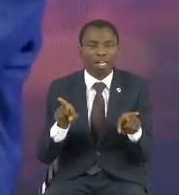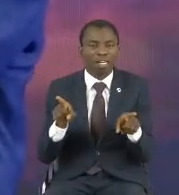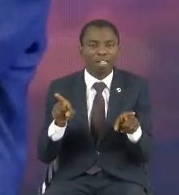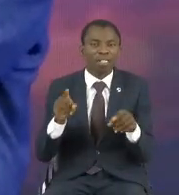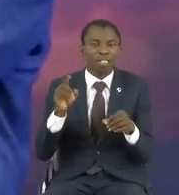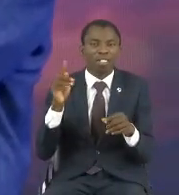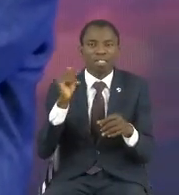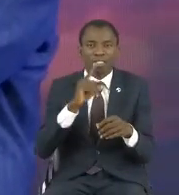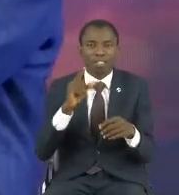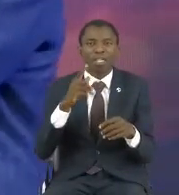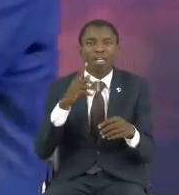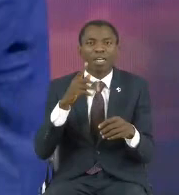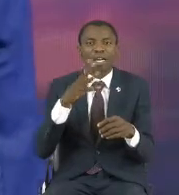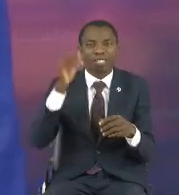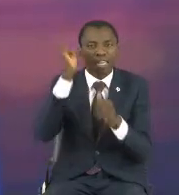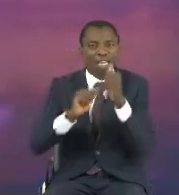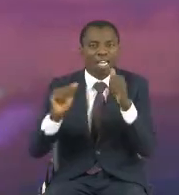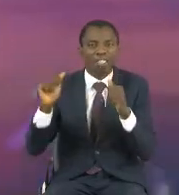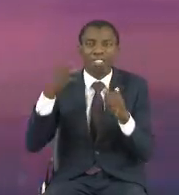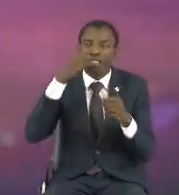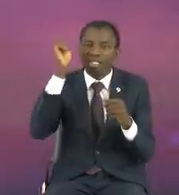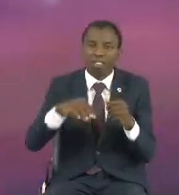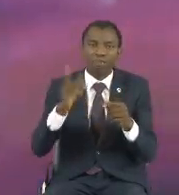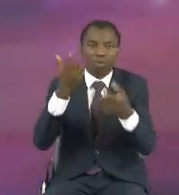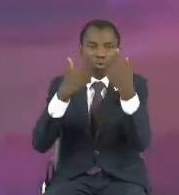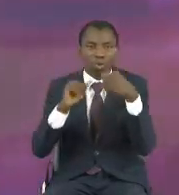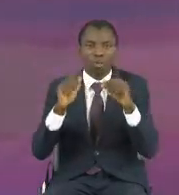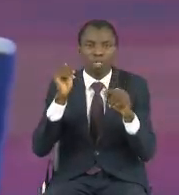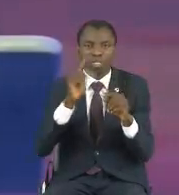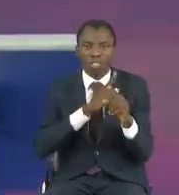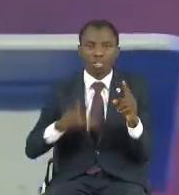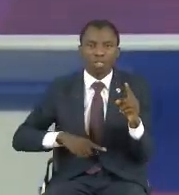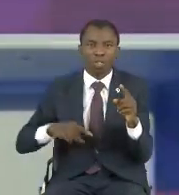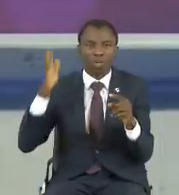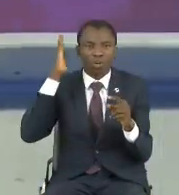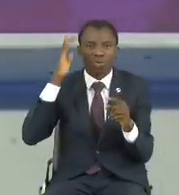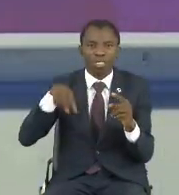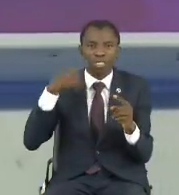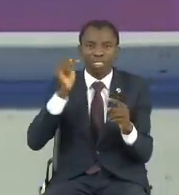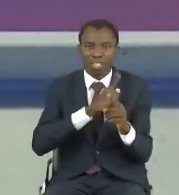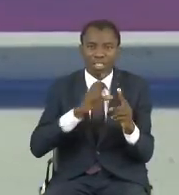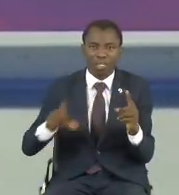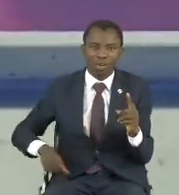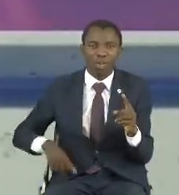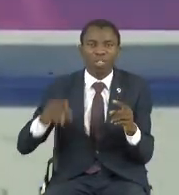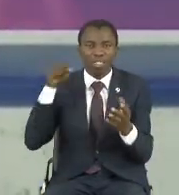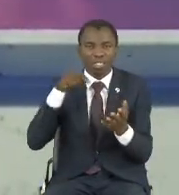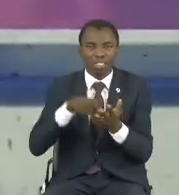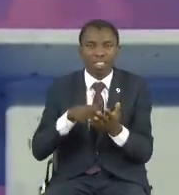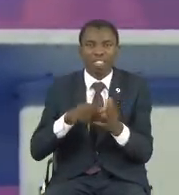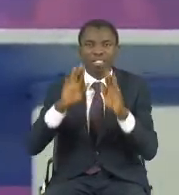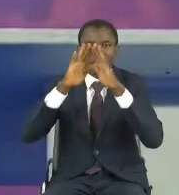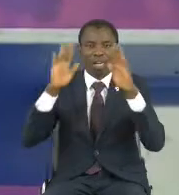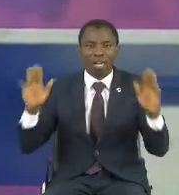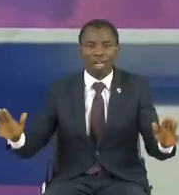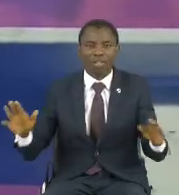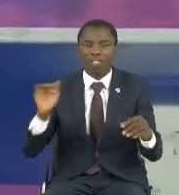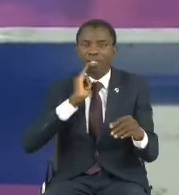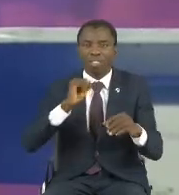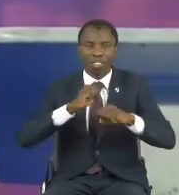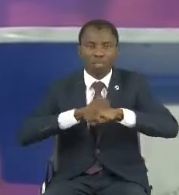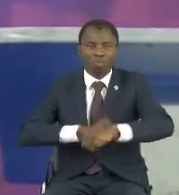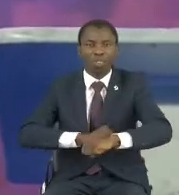any evil coming in, he'll say, no, this house is protected by